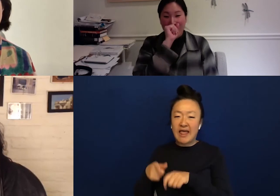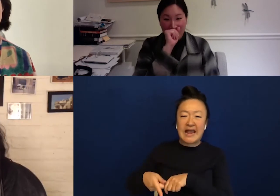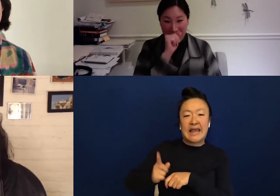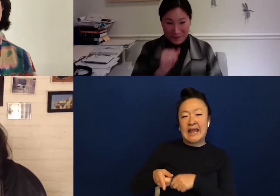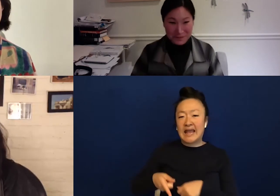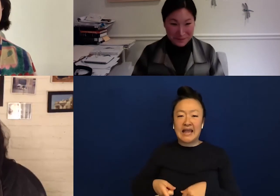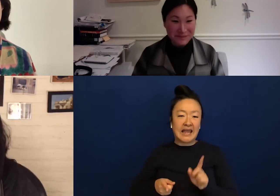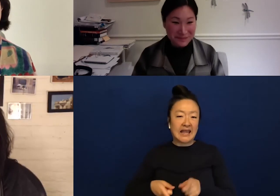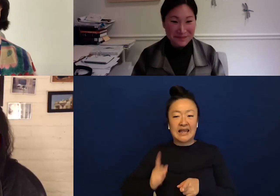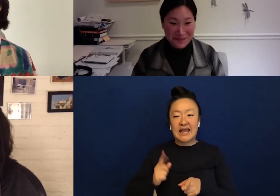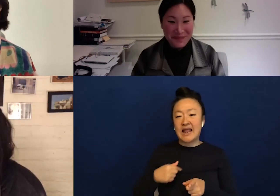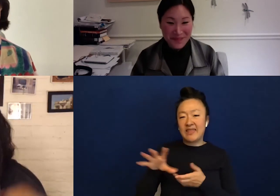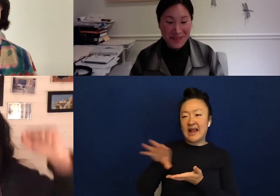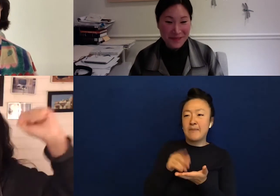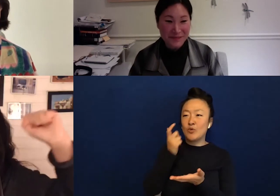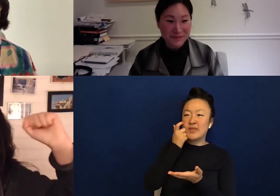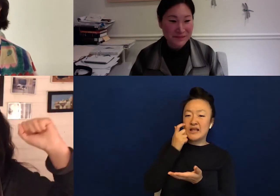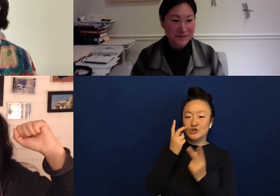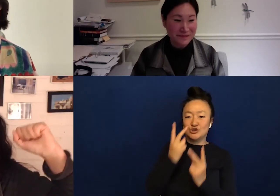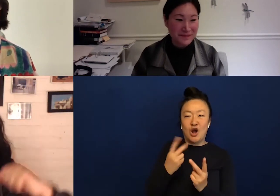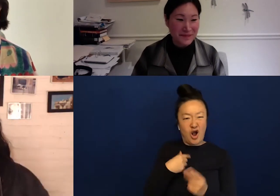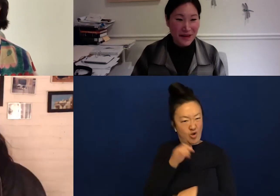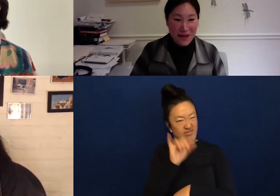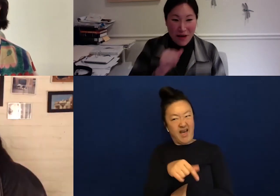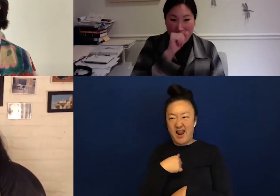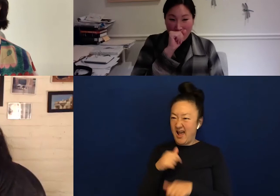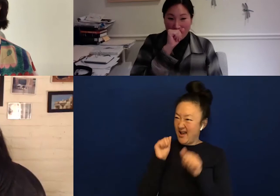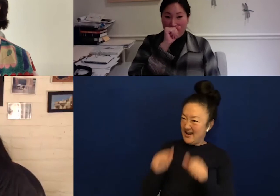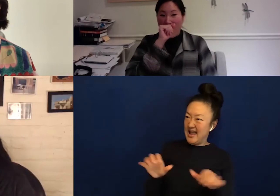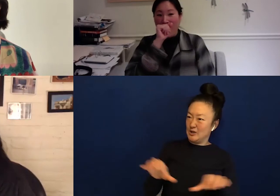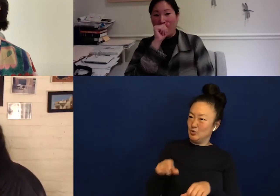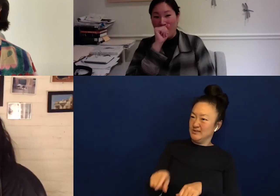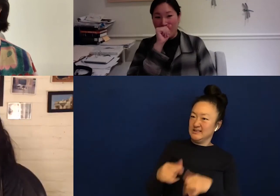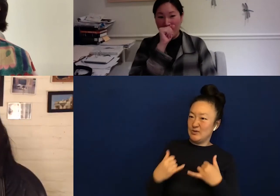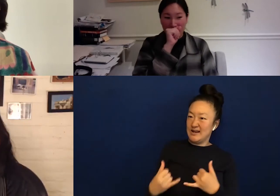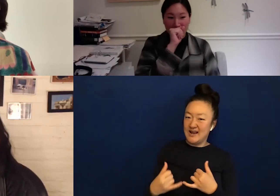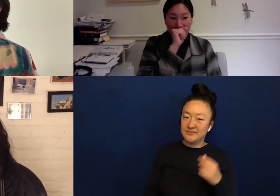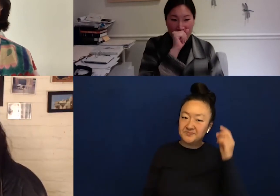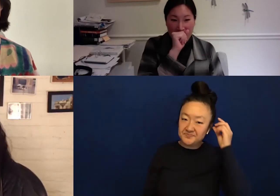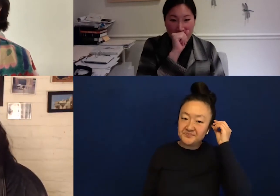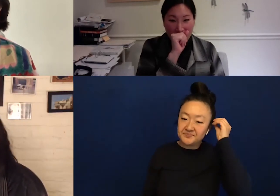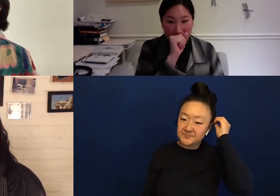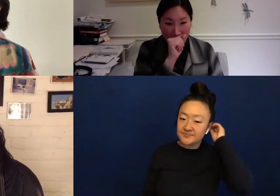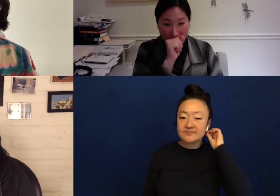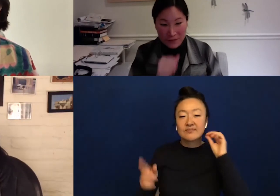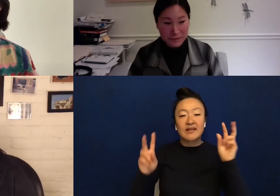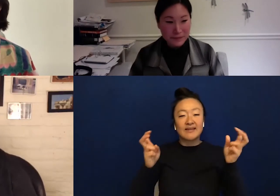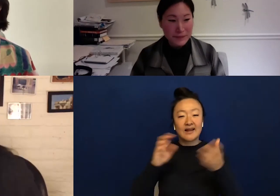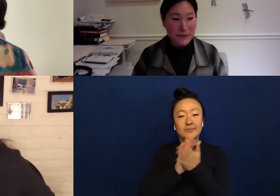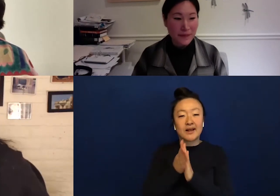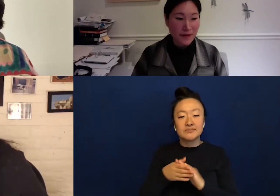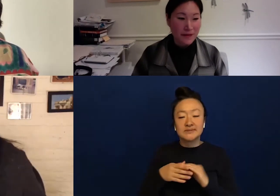saw. So you're just like, yes, I can do this right now. And then, of course, the title then becomes sort of